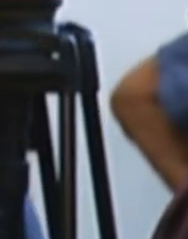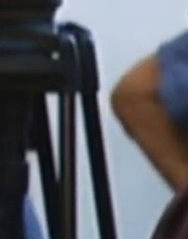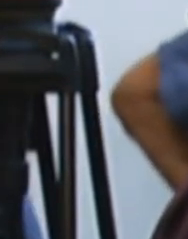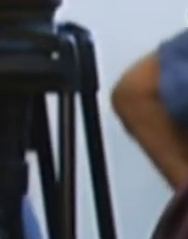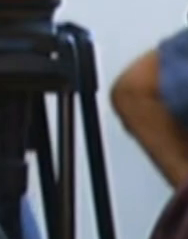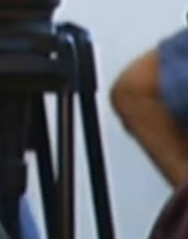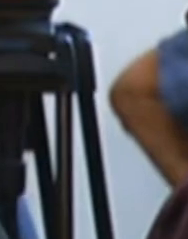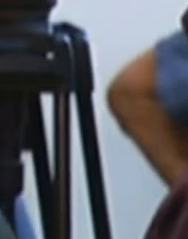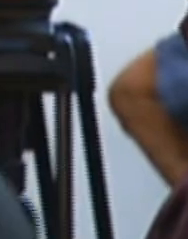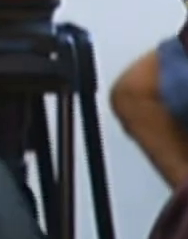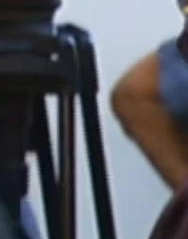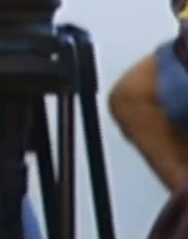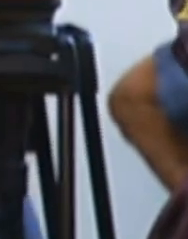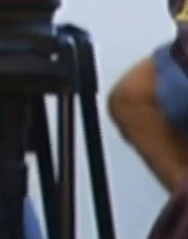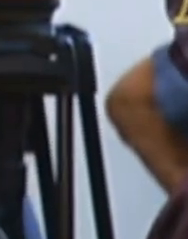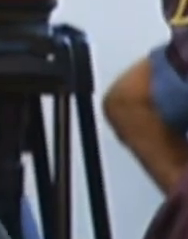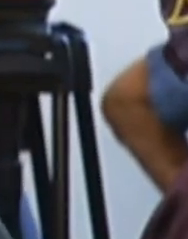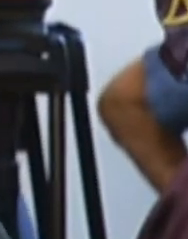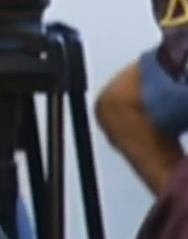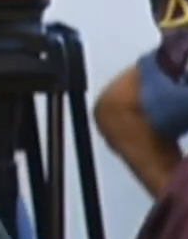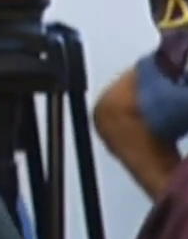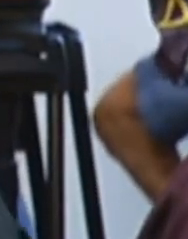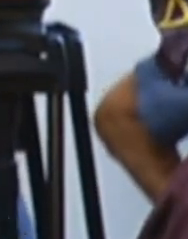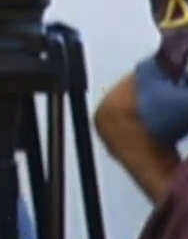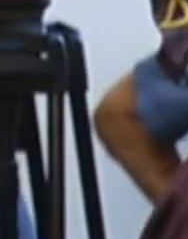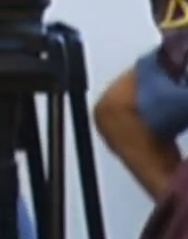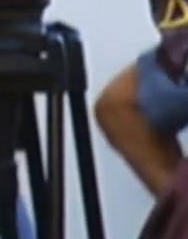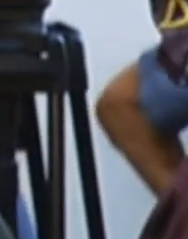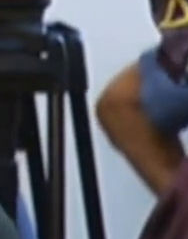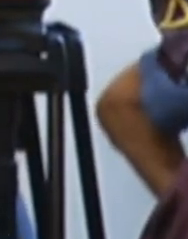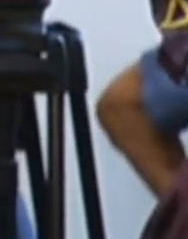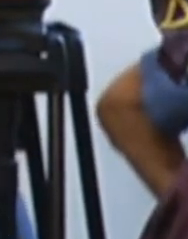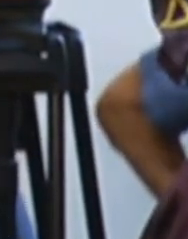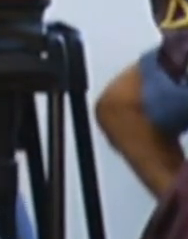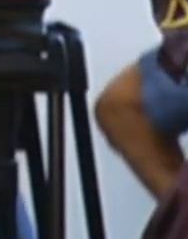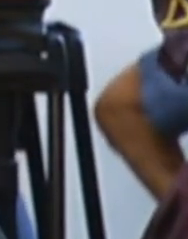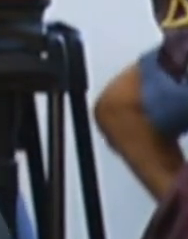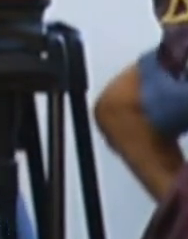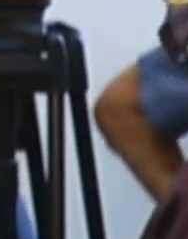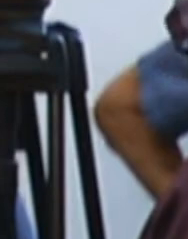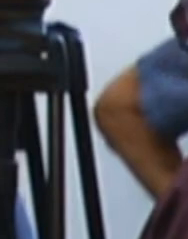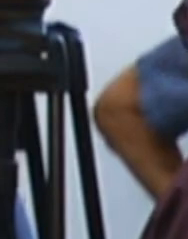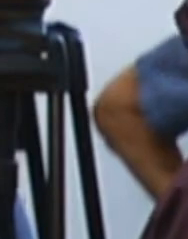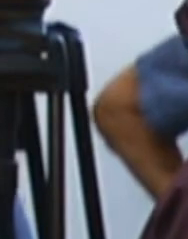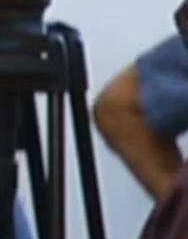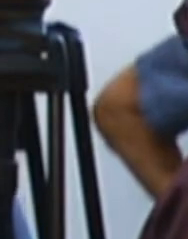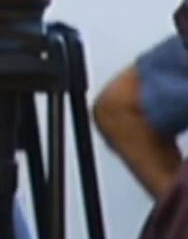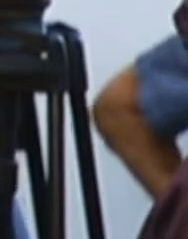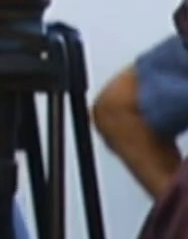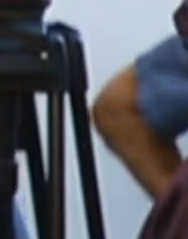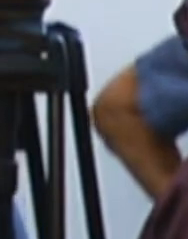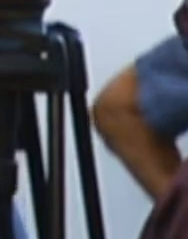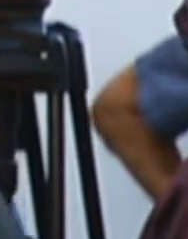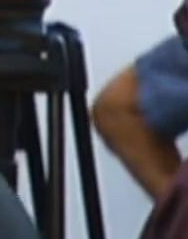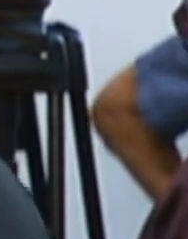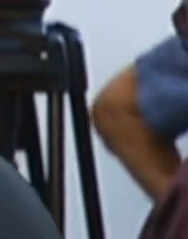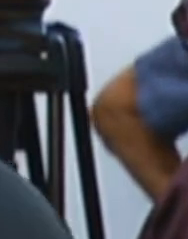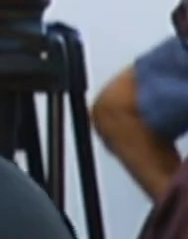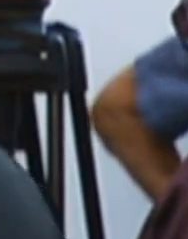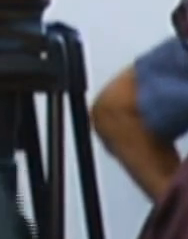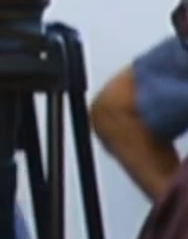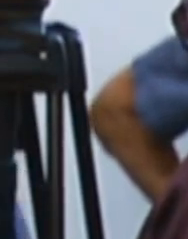an hour. But still, Sunday, nothing was done. It was never established.